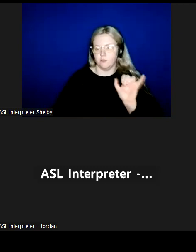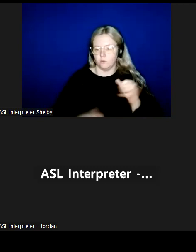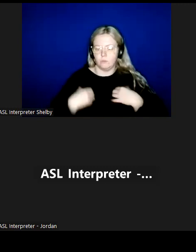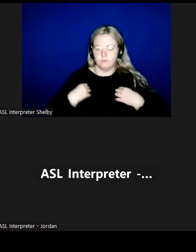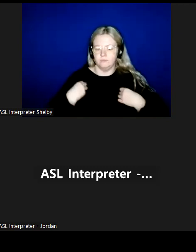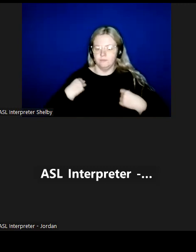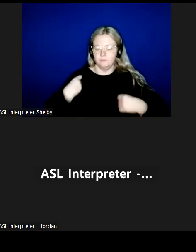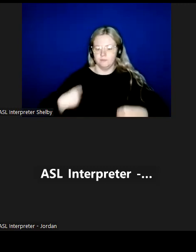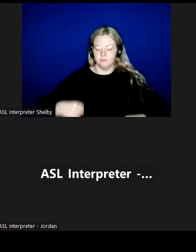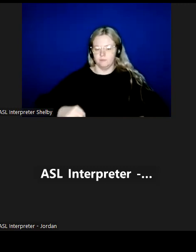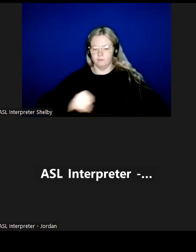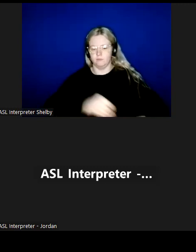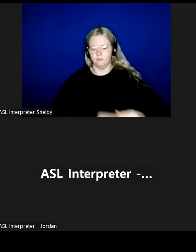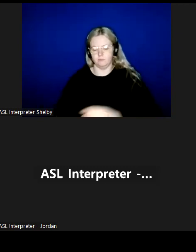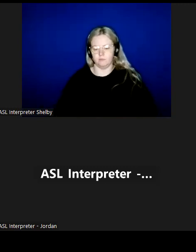experience.